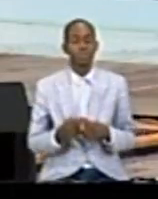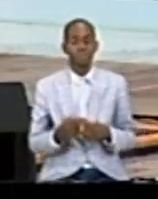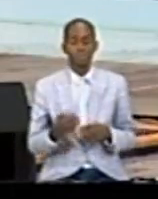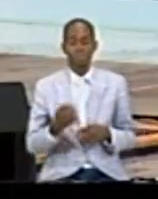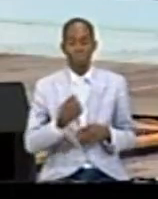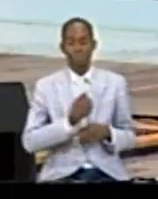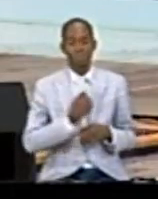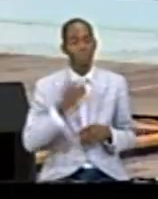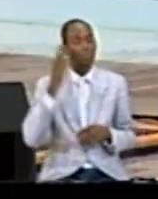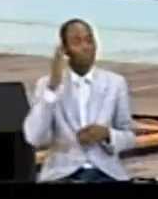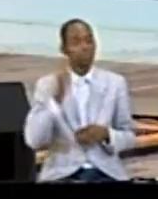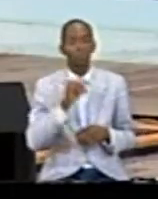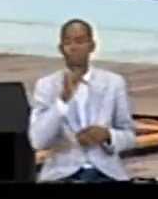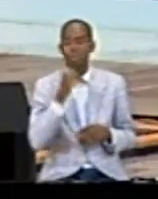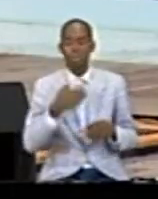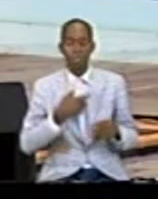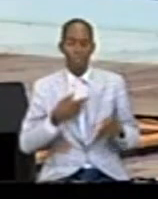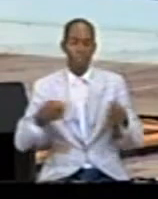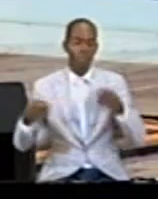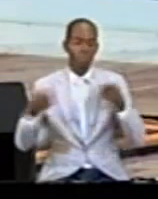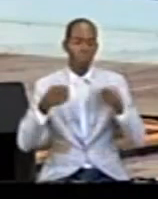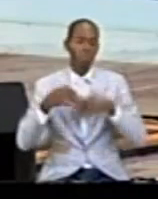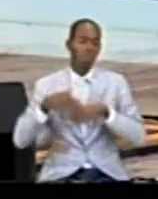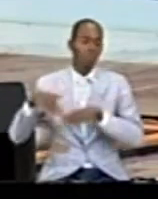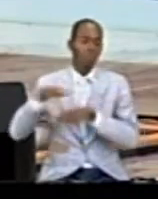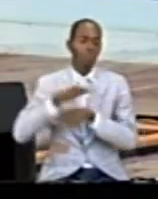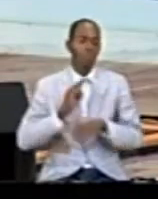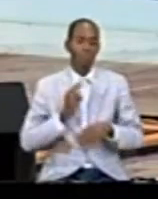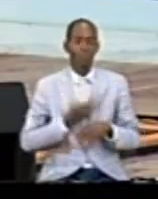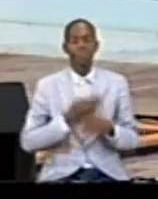Self will not have dominion over us.